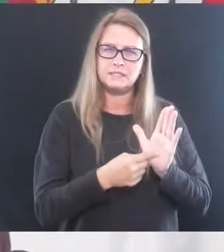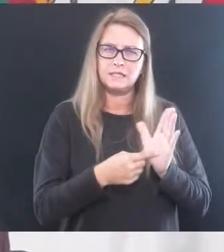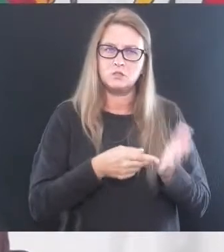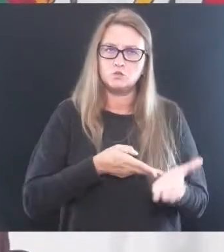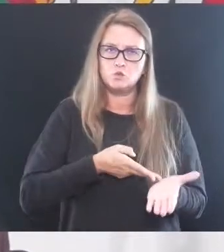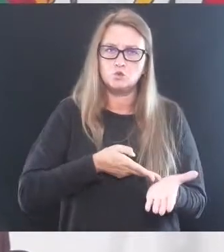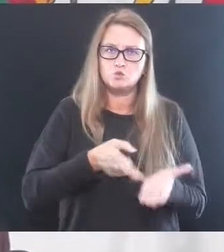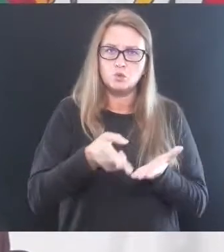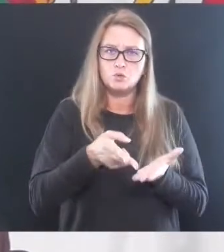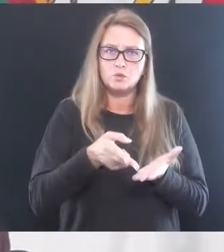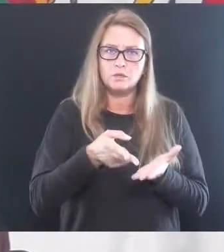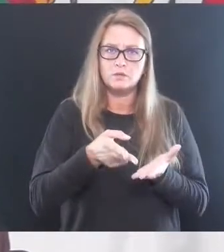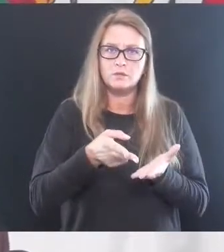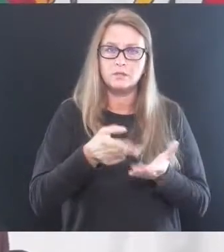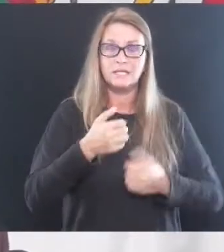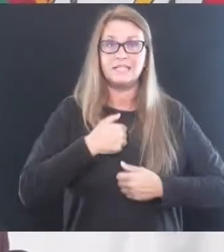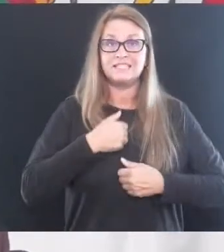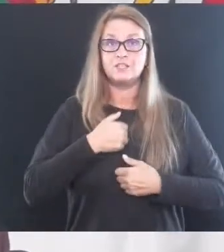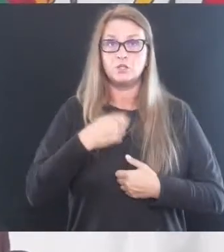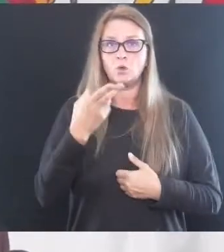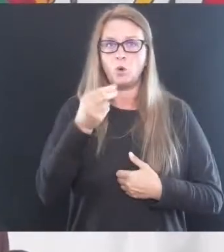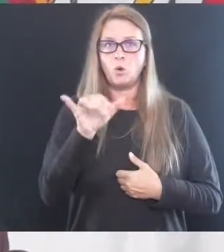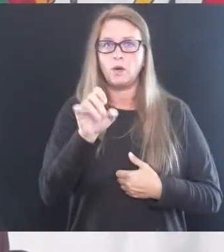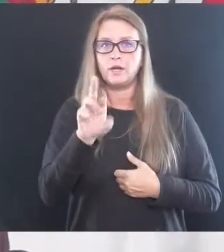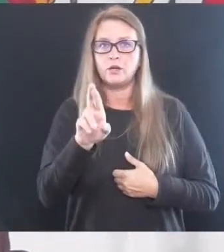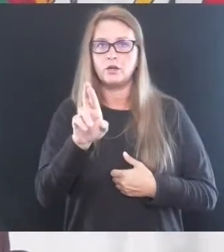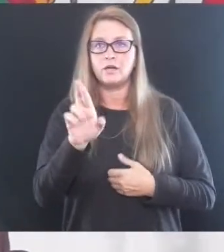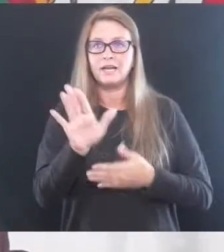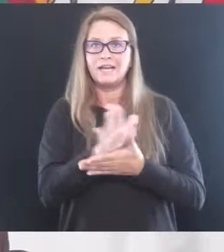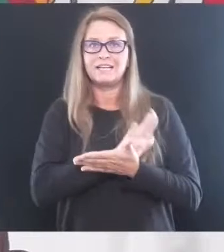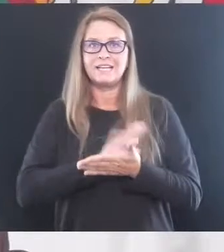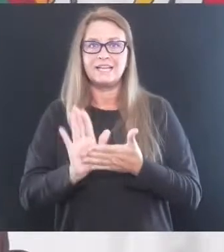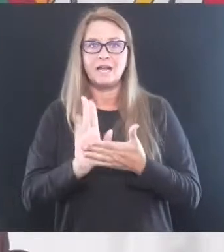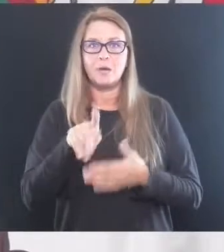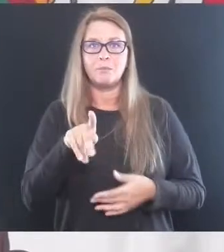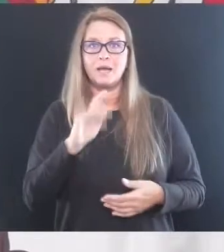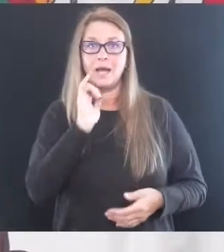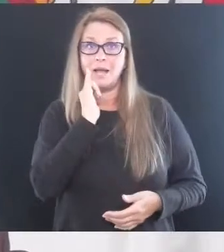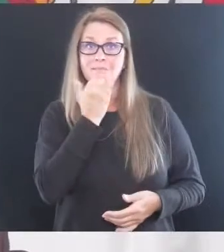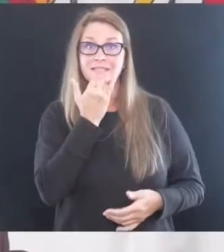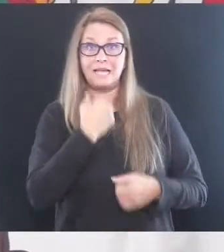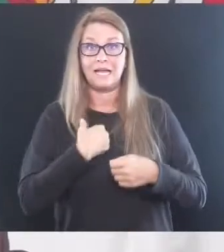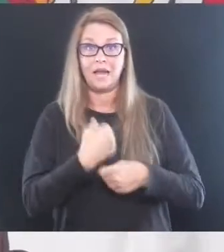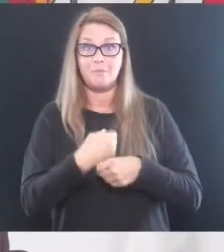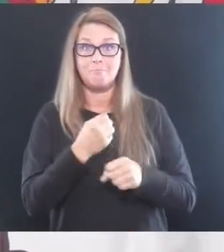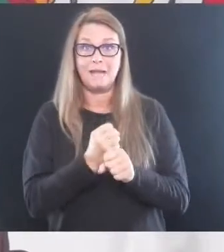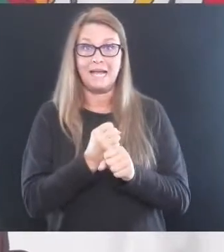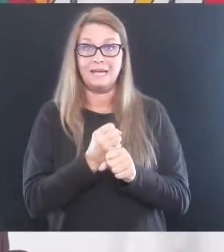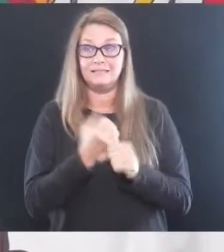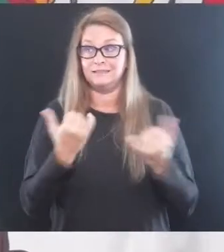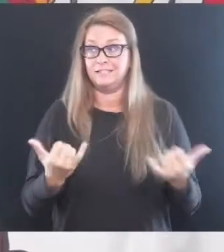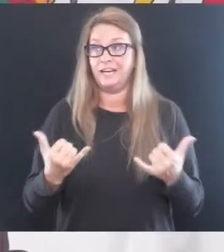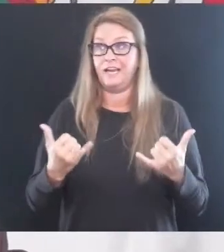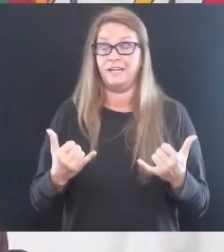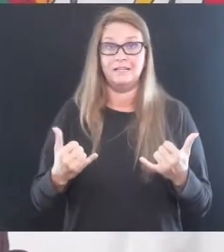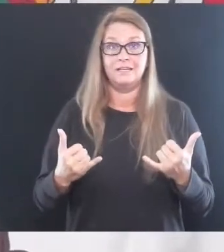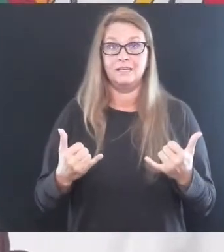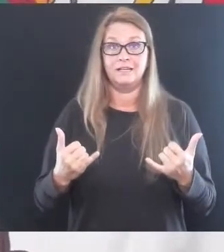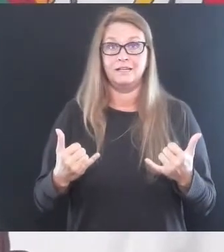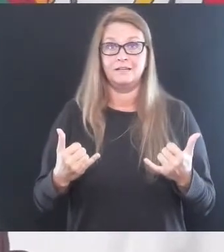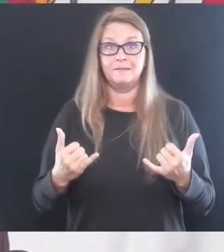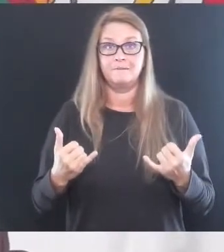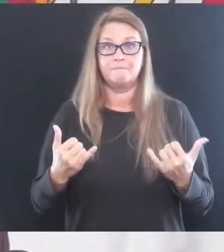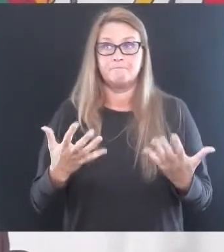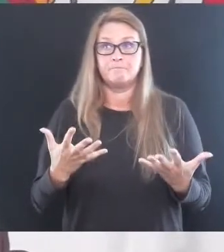do all the time. General Hoyer cleaned up a mistake that I made earlier today, and I love it. You know, it's just a natural tendency for